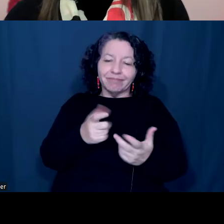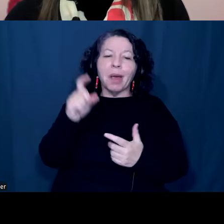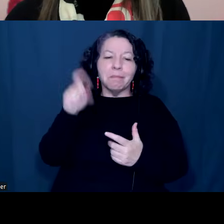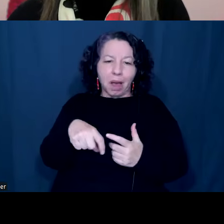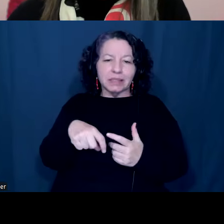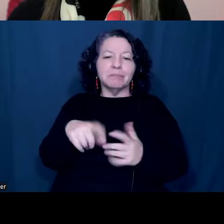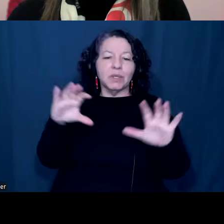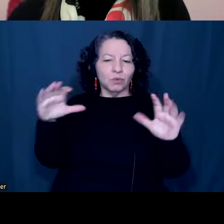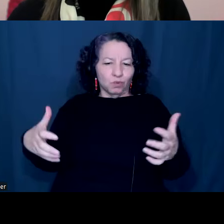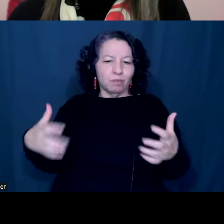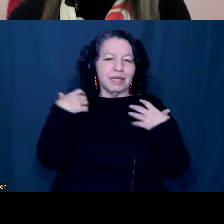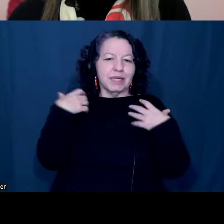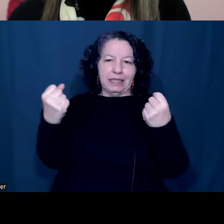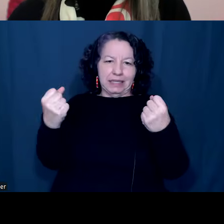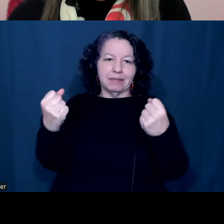collective.